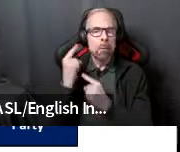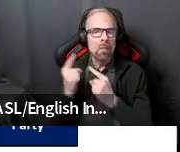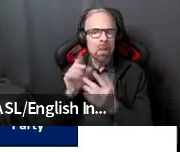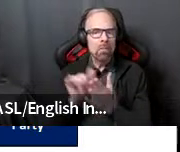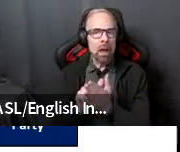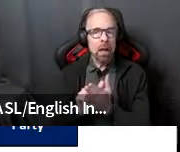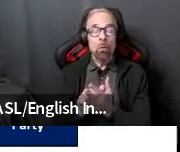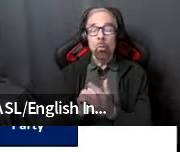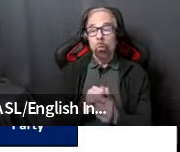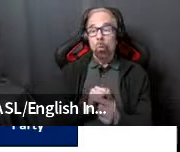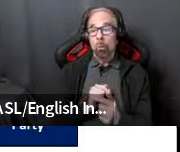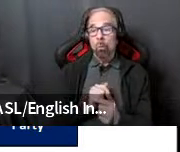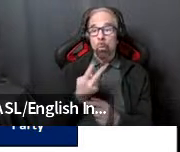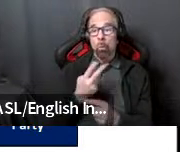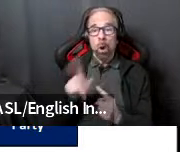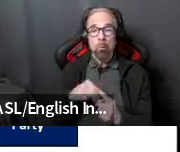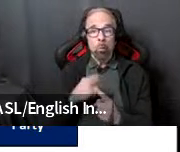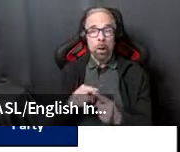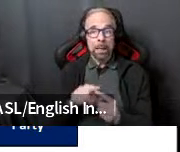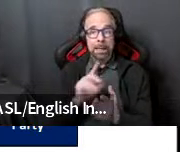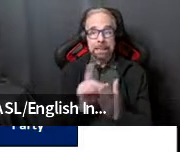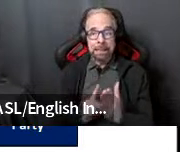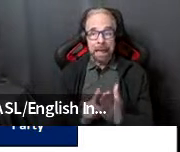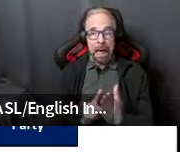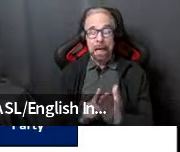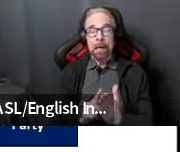designing, continuing to ensure that